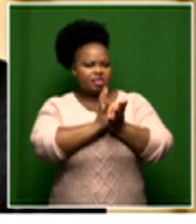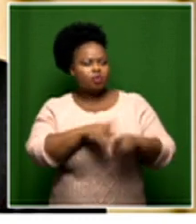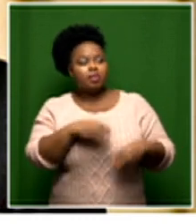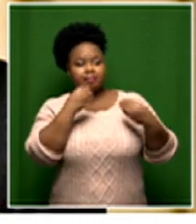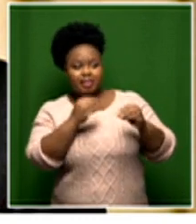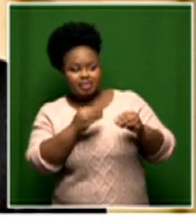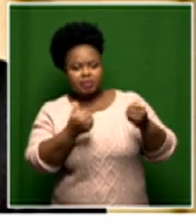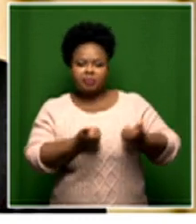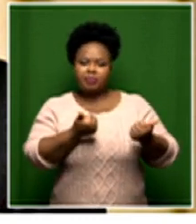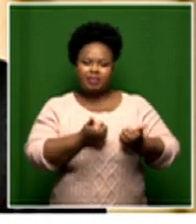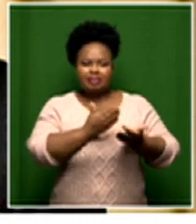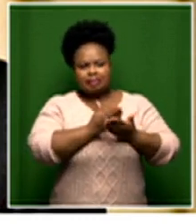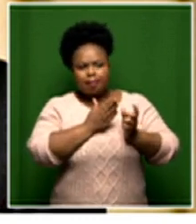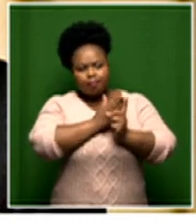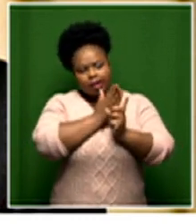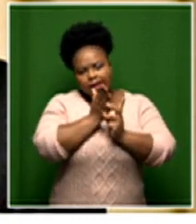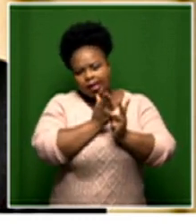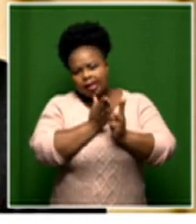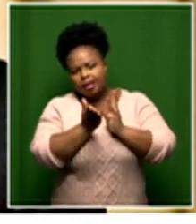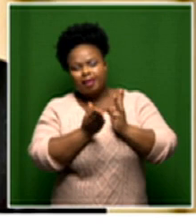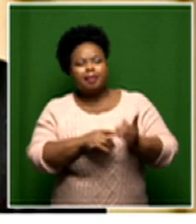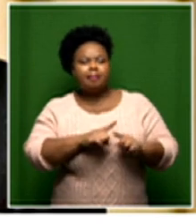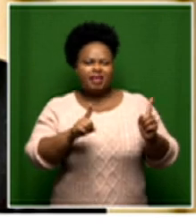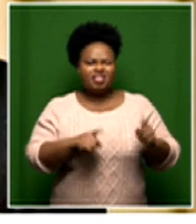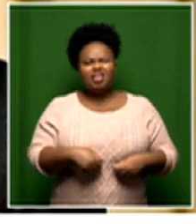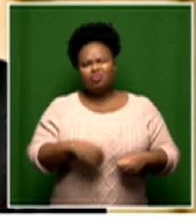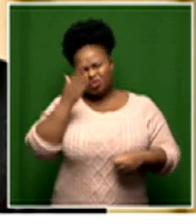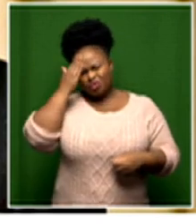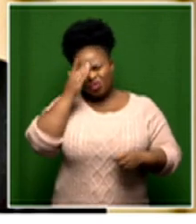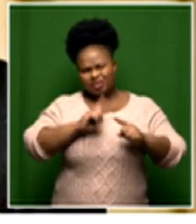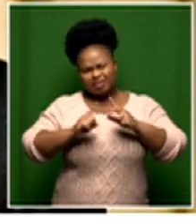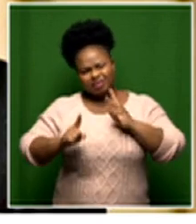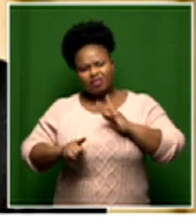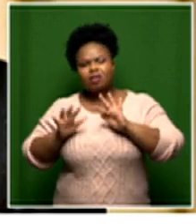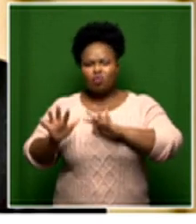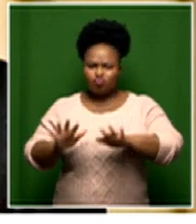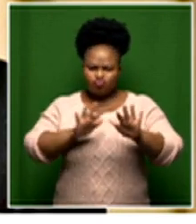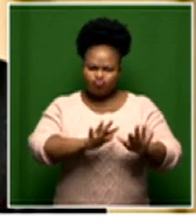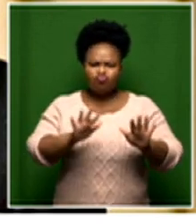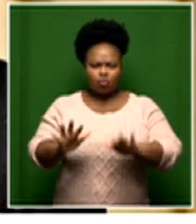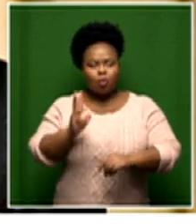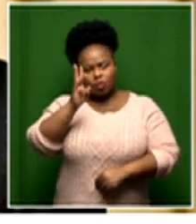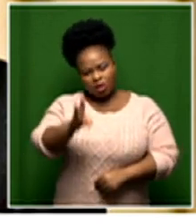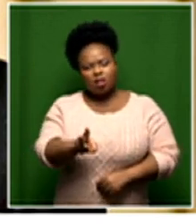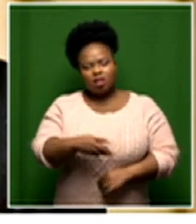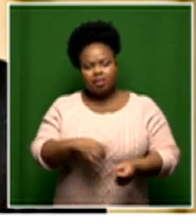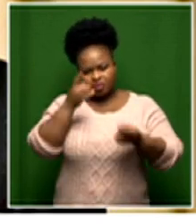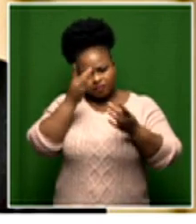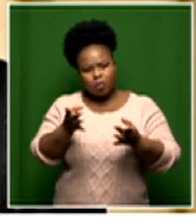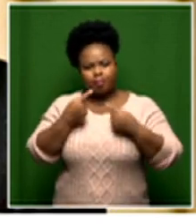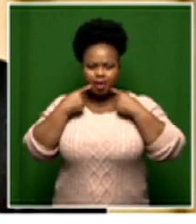business. So because there are different issues to discuss with different groups, we're taking our time to go through that, but they will all be reached out